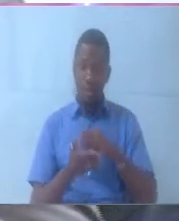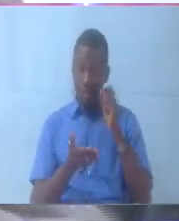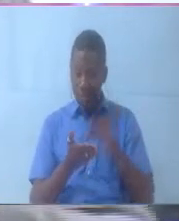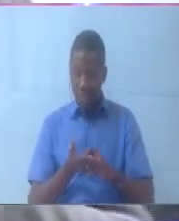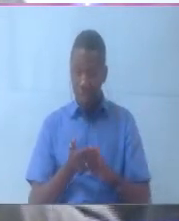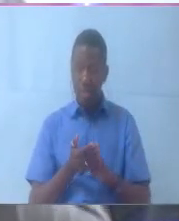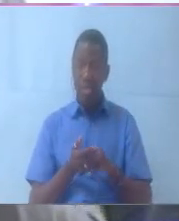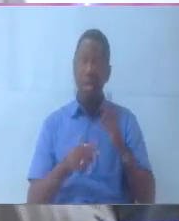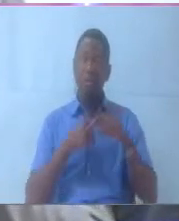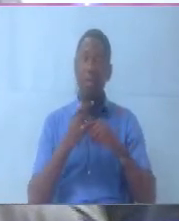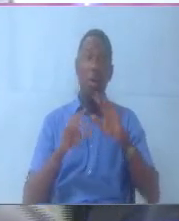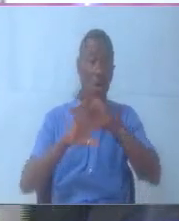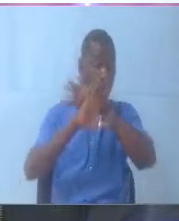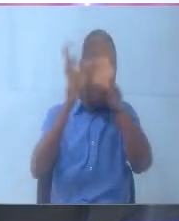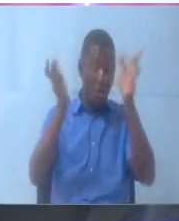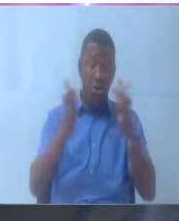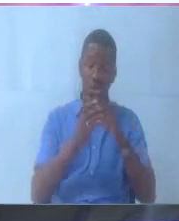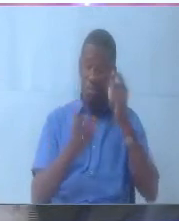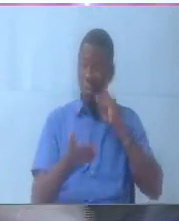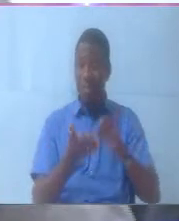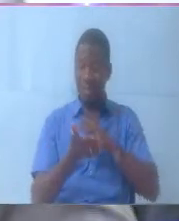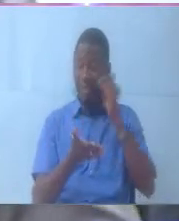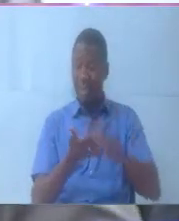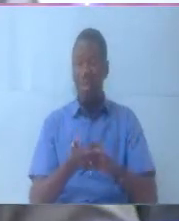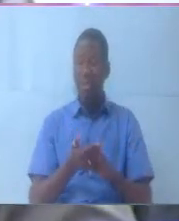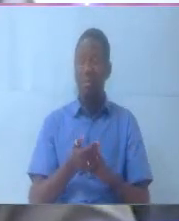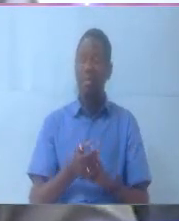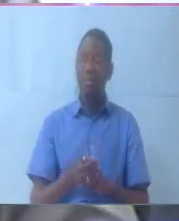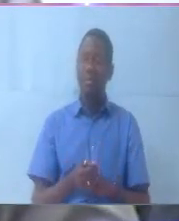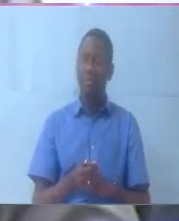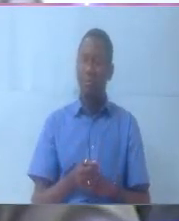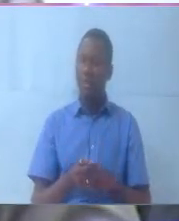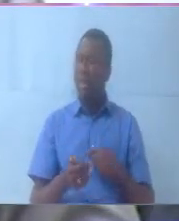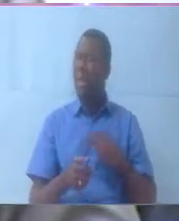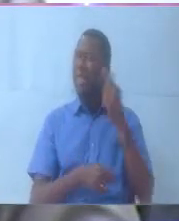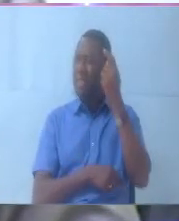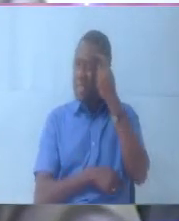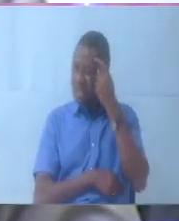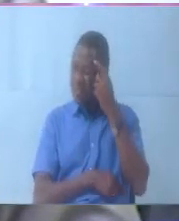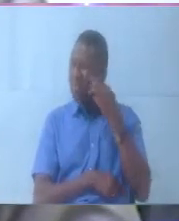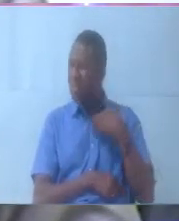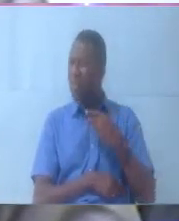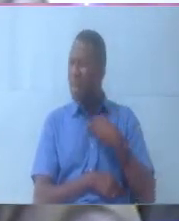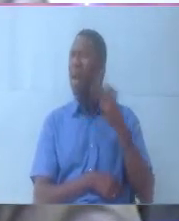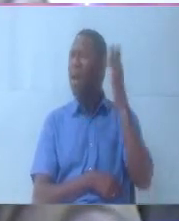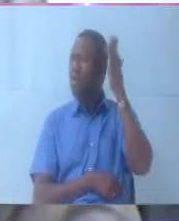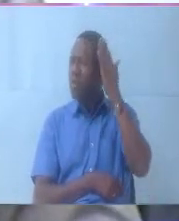was as if I have foreseen what was going to happen in the office of the Chief Justice.